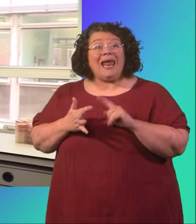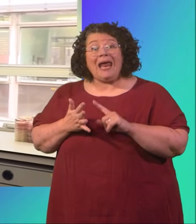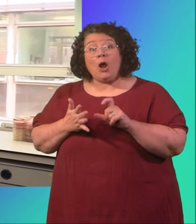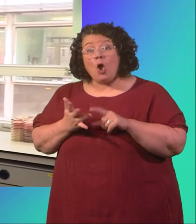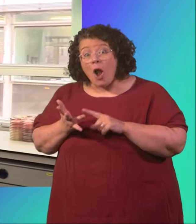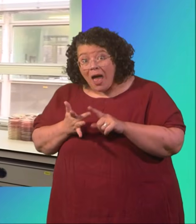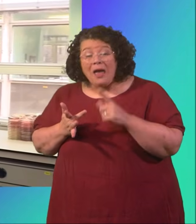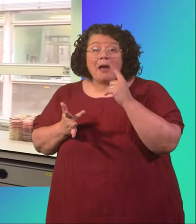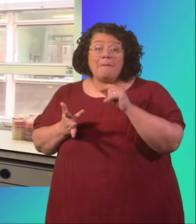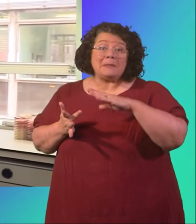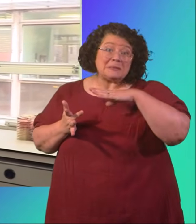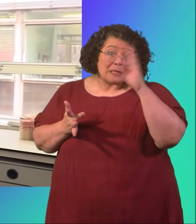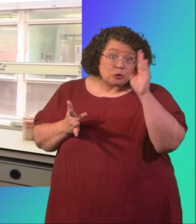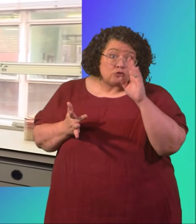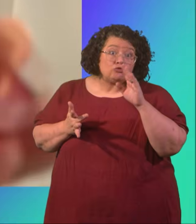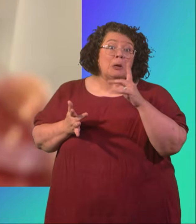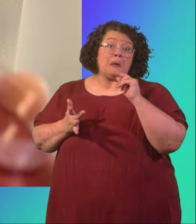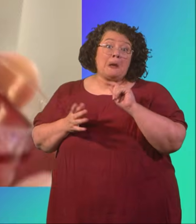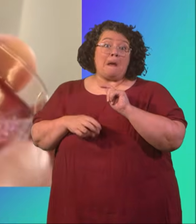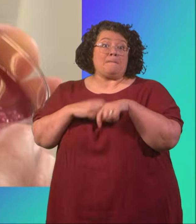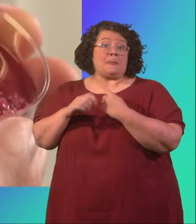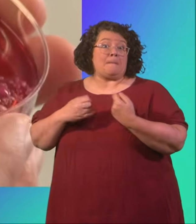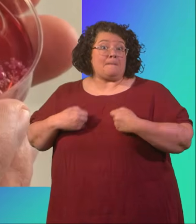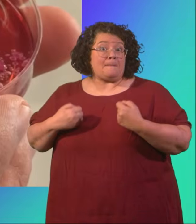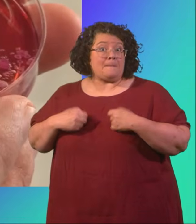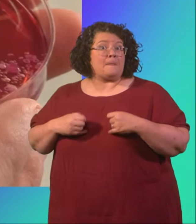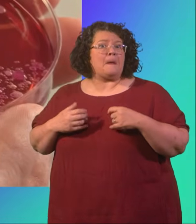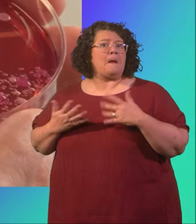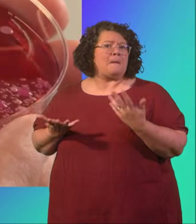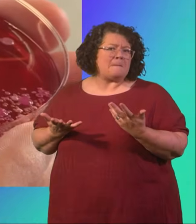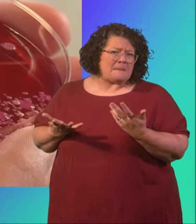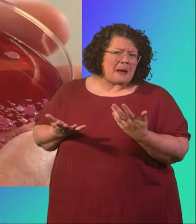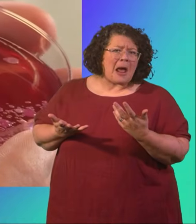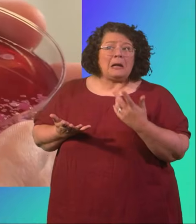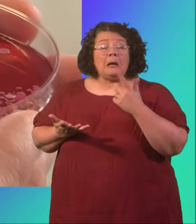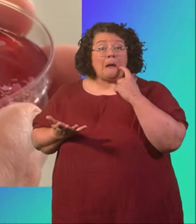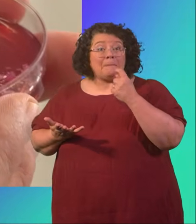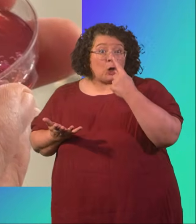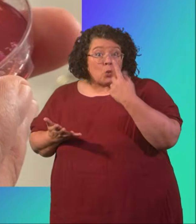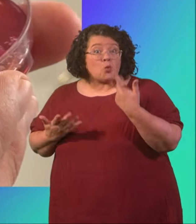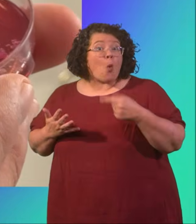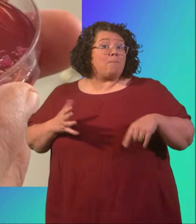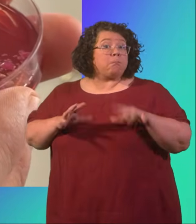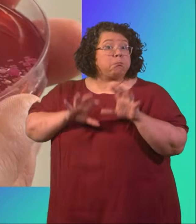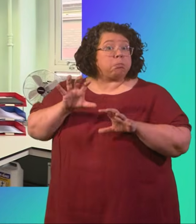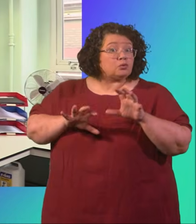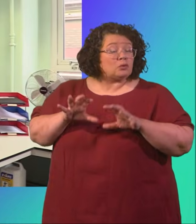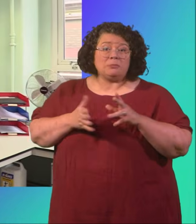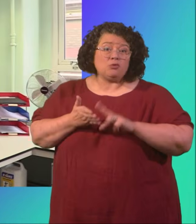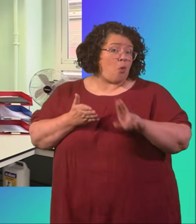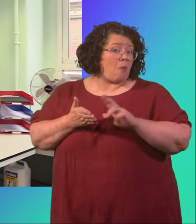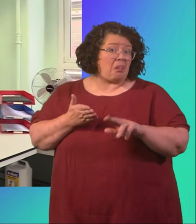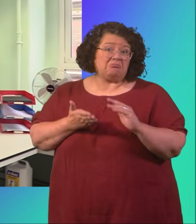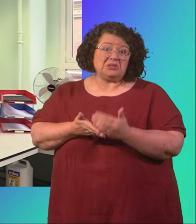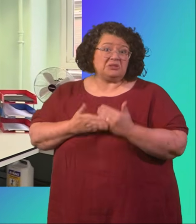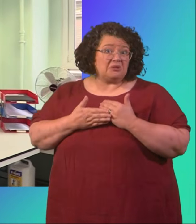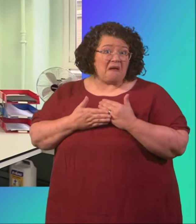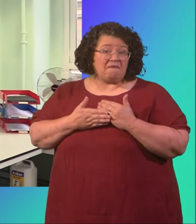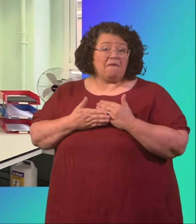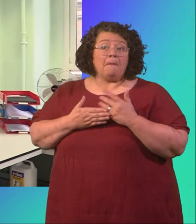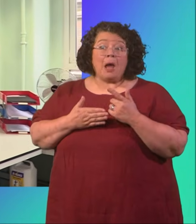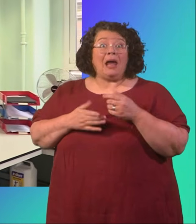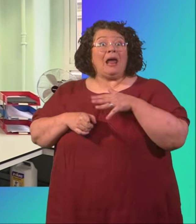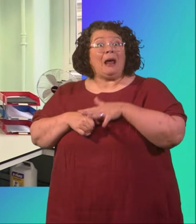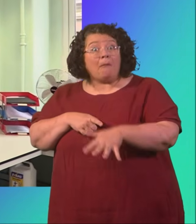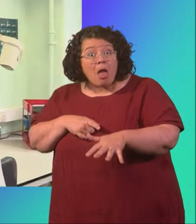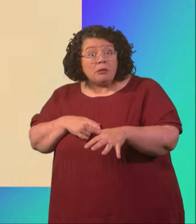is completely normal and completely safe. It's when it gets into blood or other bits of your body which shouldn't have it, like the brain or the joints,